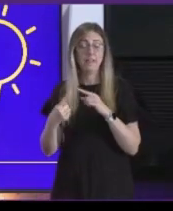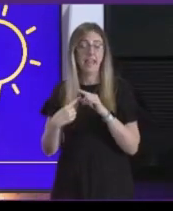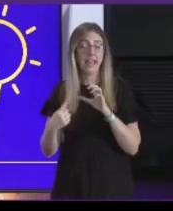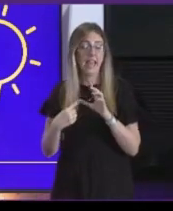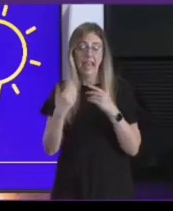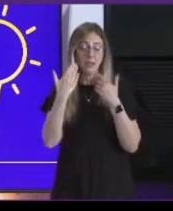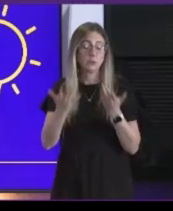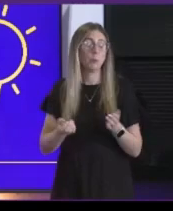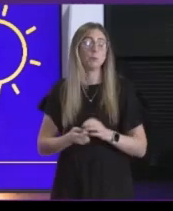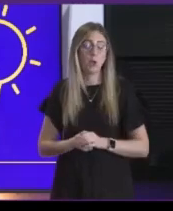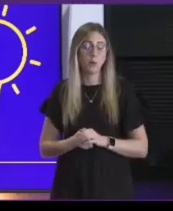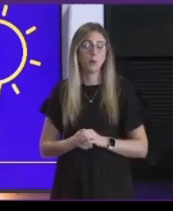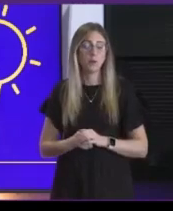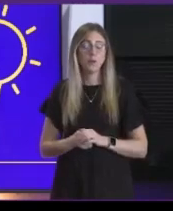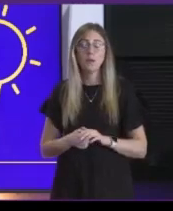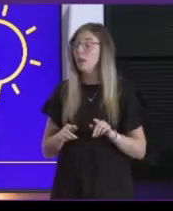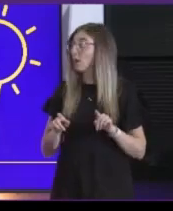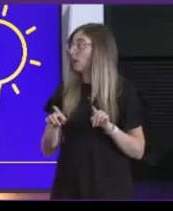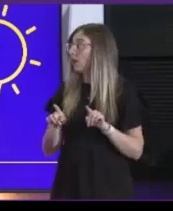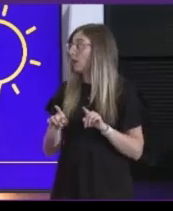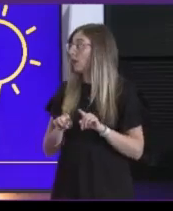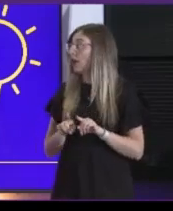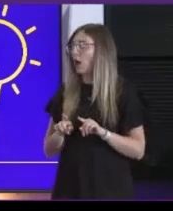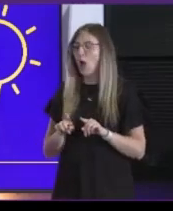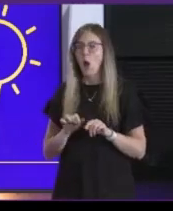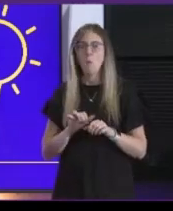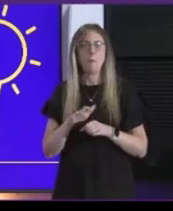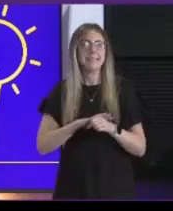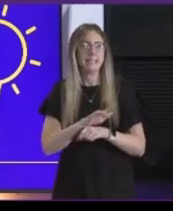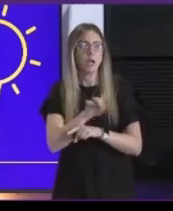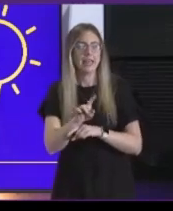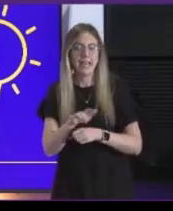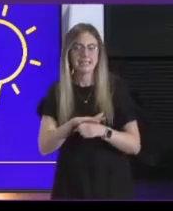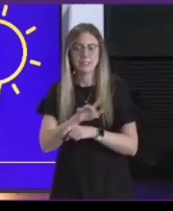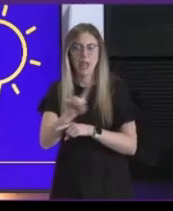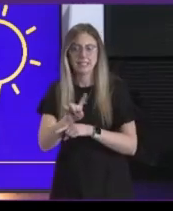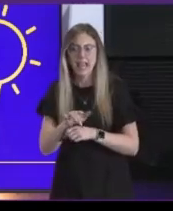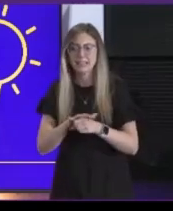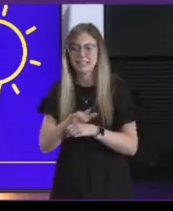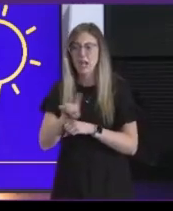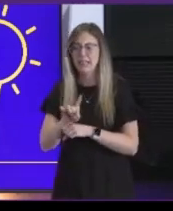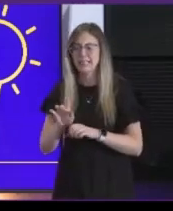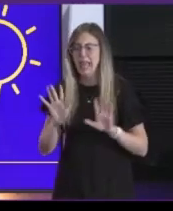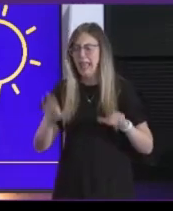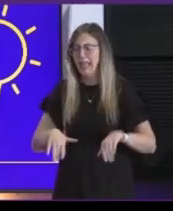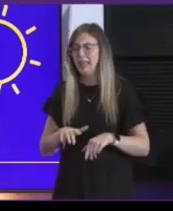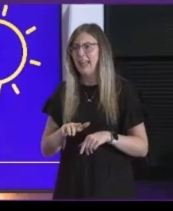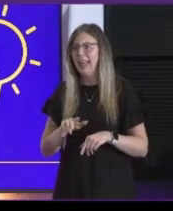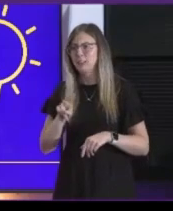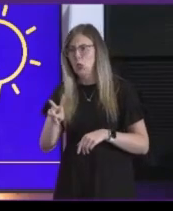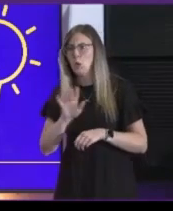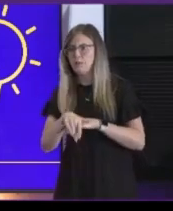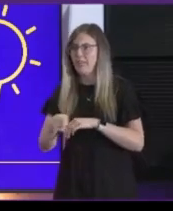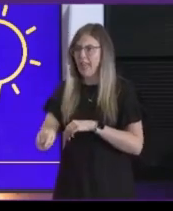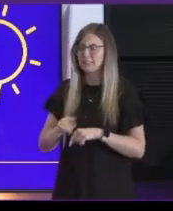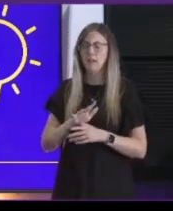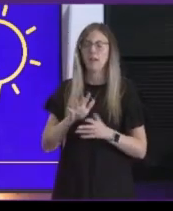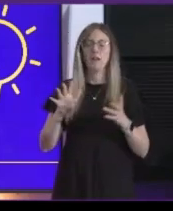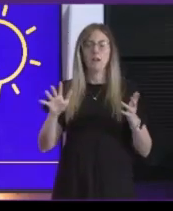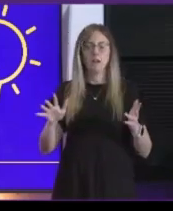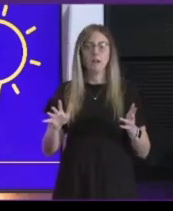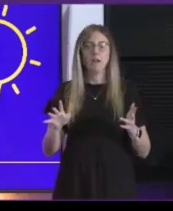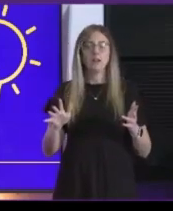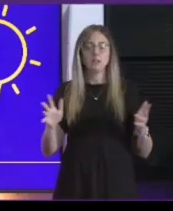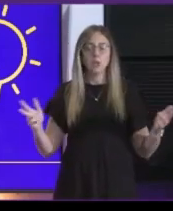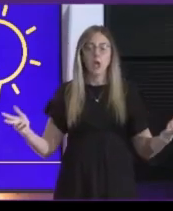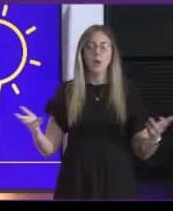Also, every now and then I wanted to jump in and say, there's going to be a session about that. There's going to be a session about that. There's going to be a session about that. And another one about that. There's two about that. So this is teeing